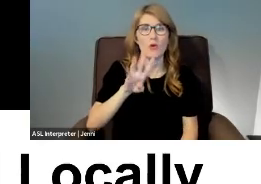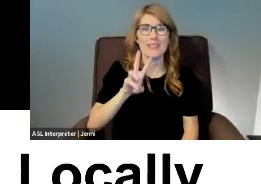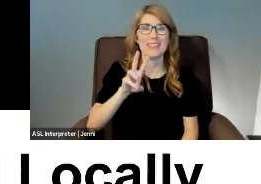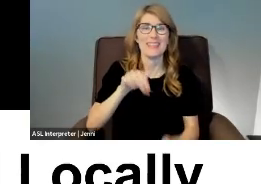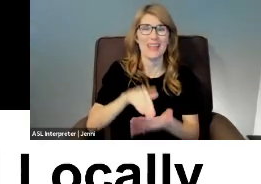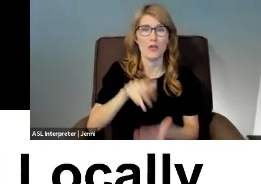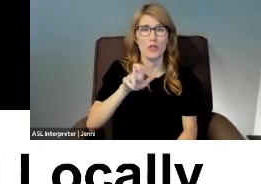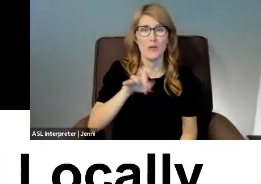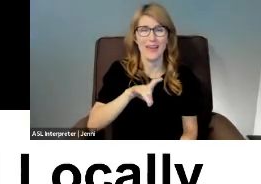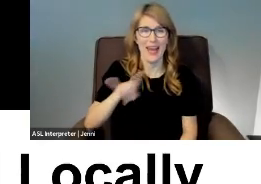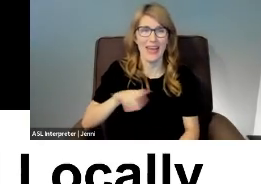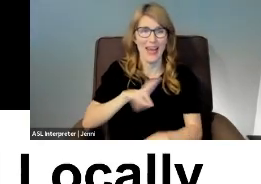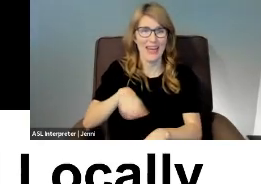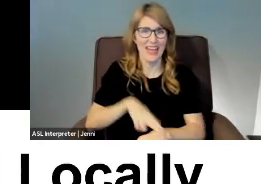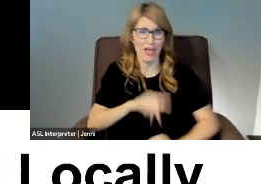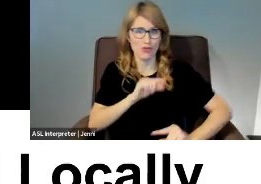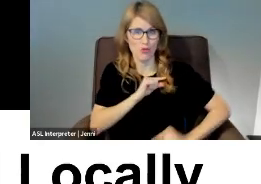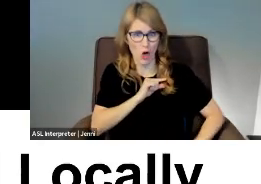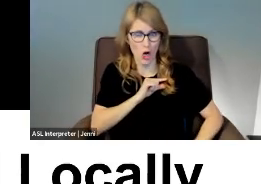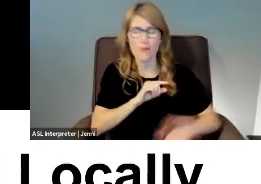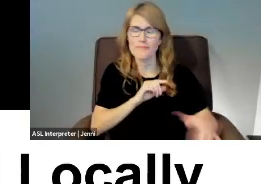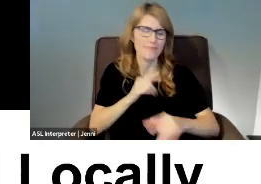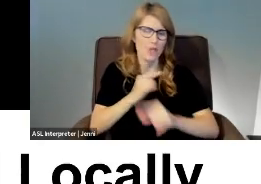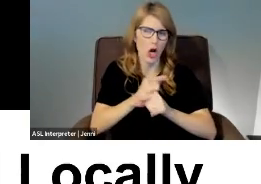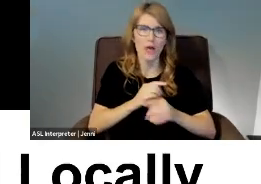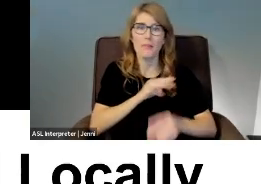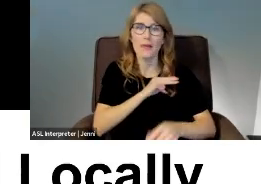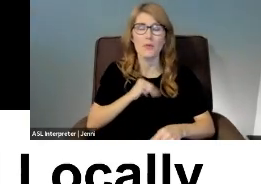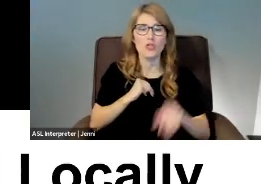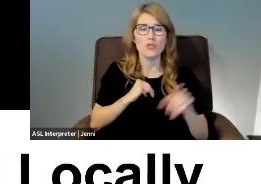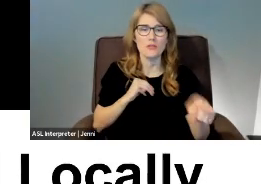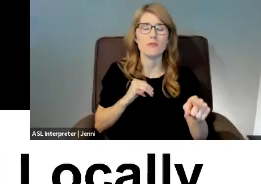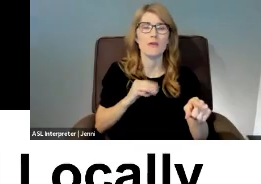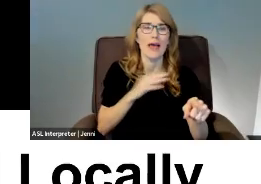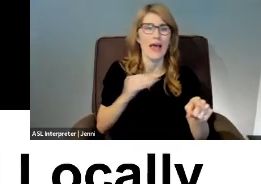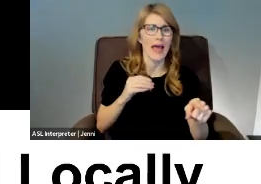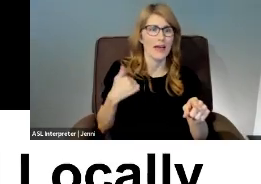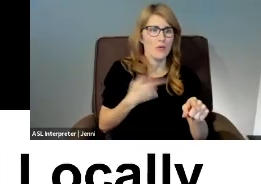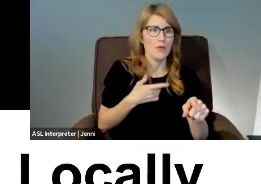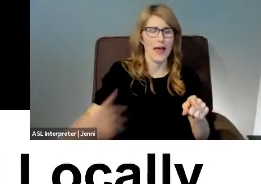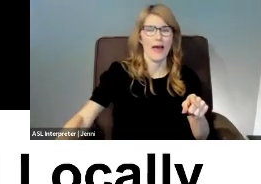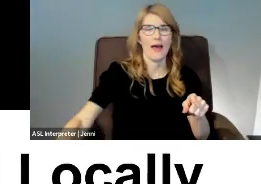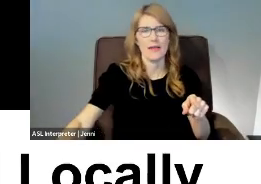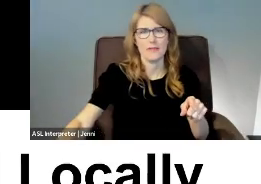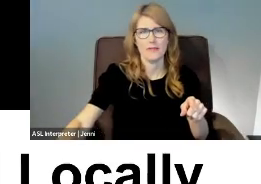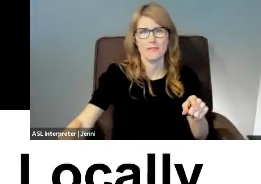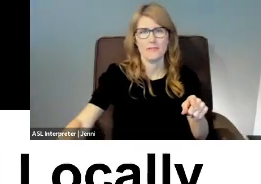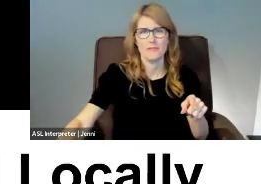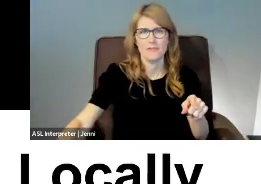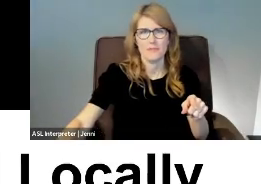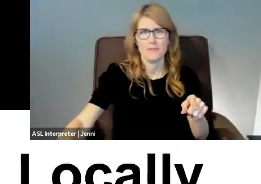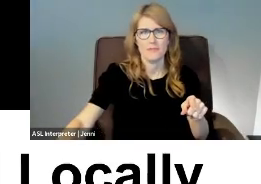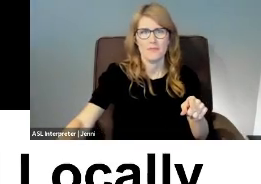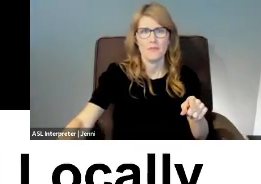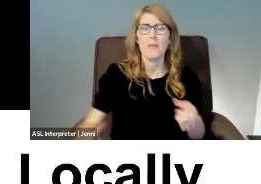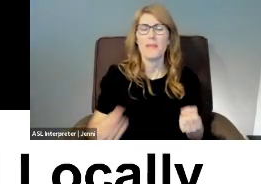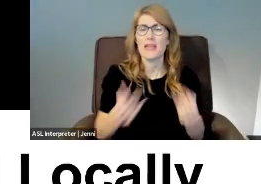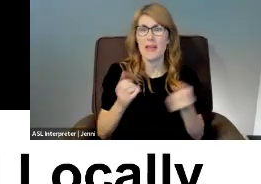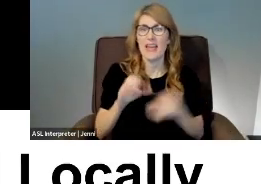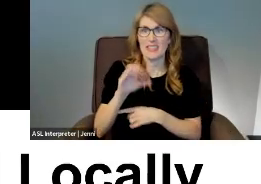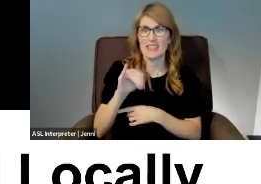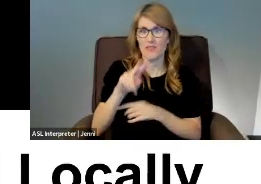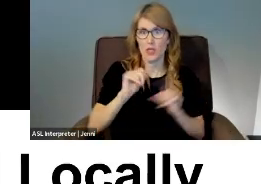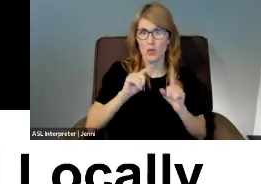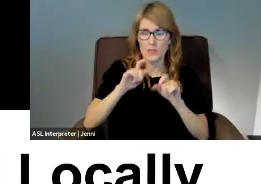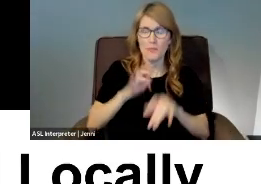46,488 National Guard members and 19,431 civilian responders. More than 1,300 search and rescue personnel